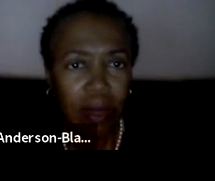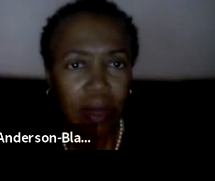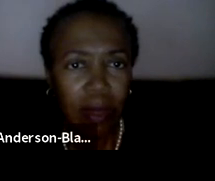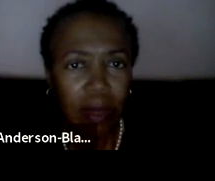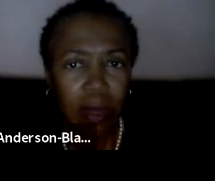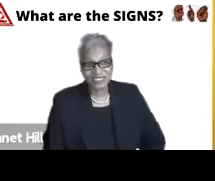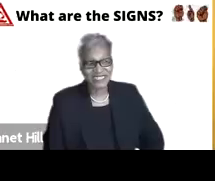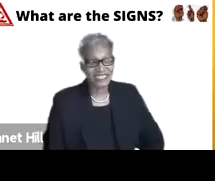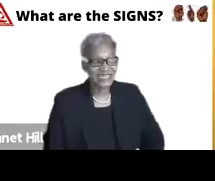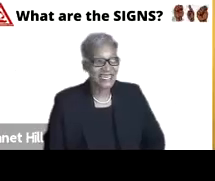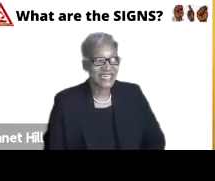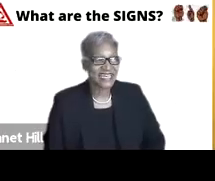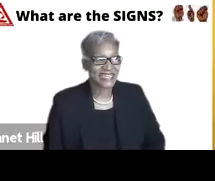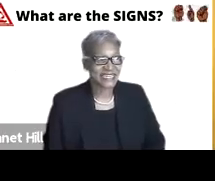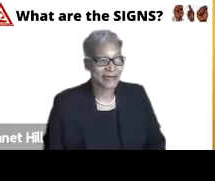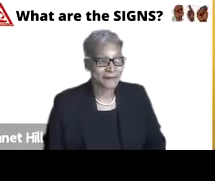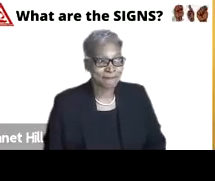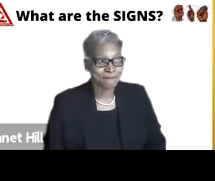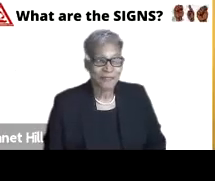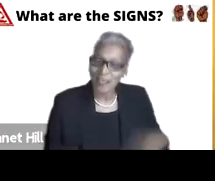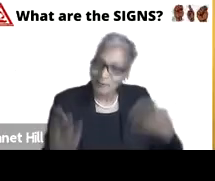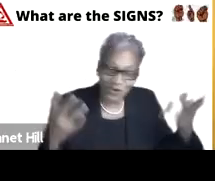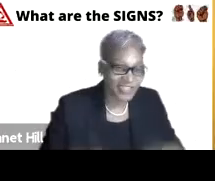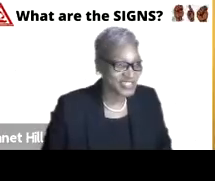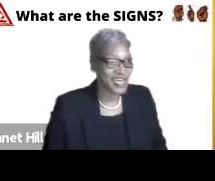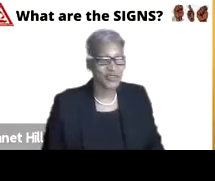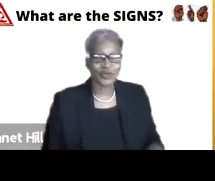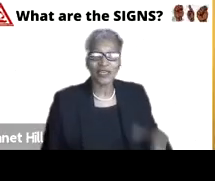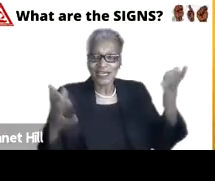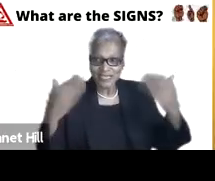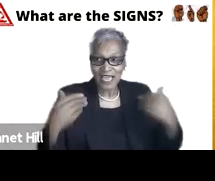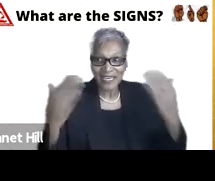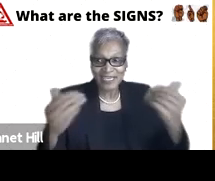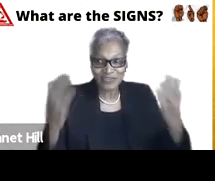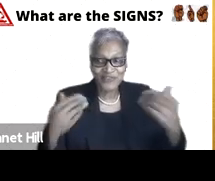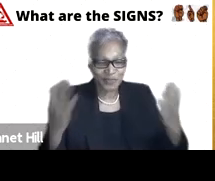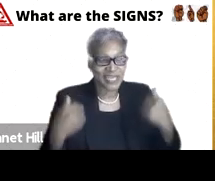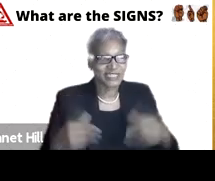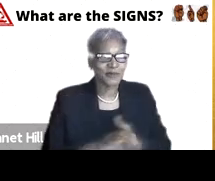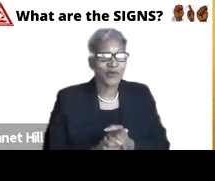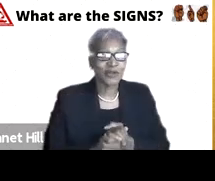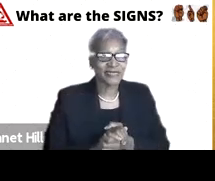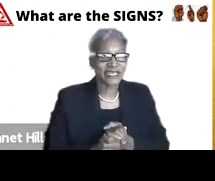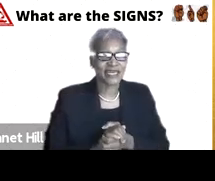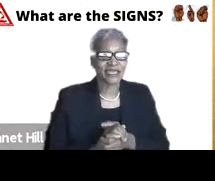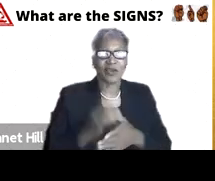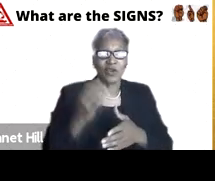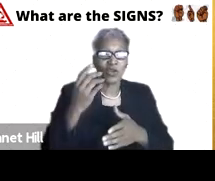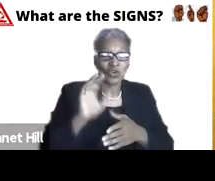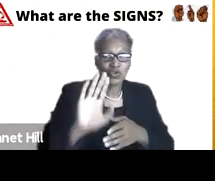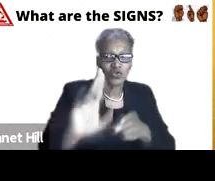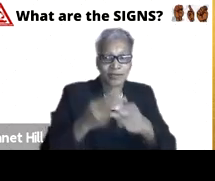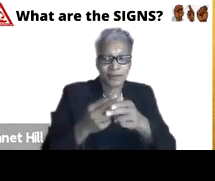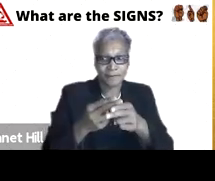So thank you all for attending. And I'm sorry, I just got to do it. I need your feedback. Tell me, what am I signing?